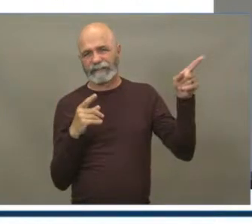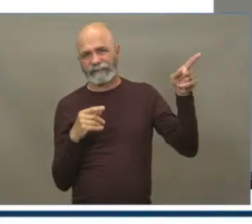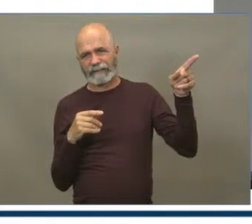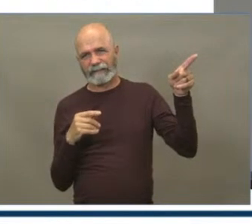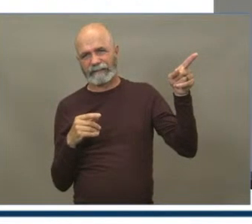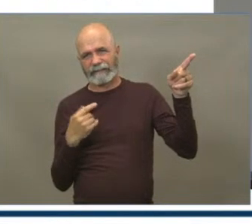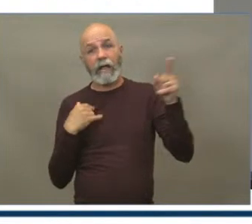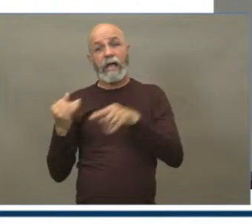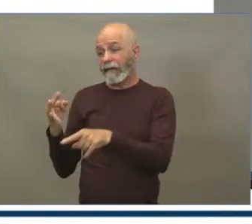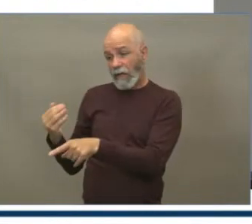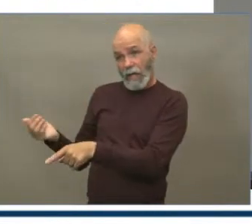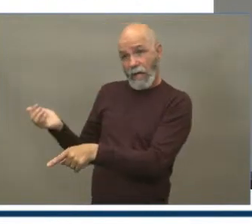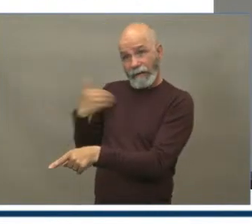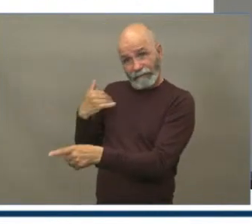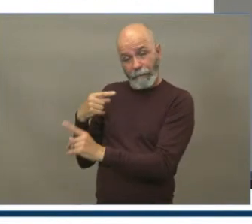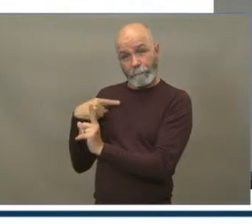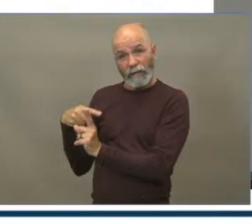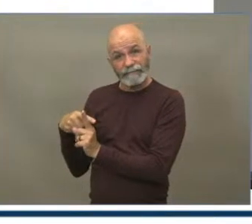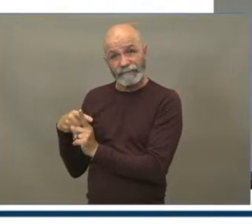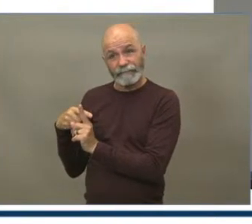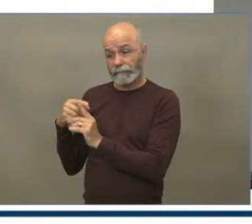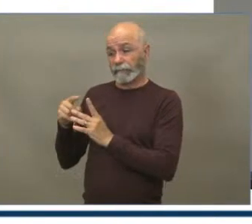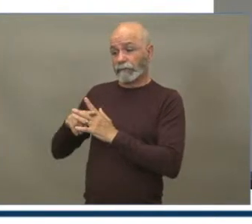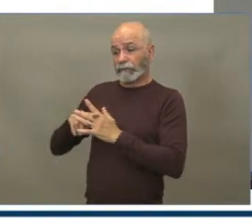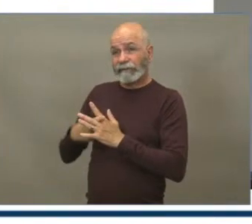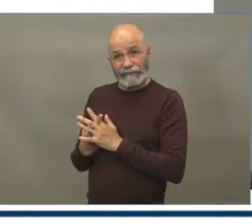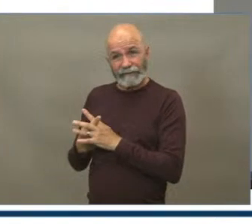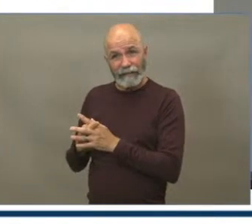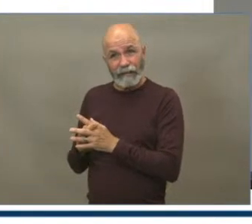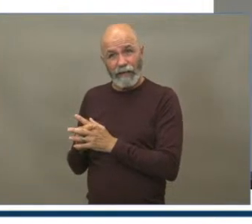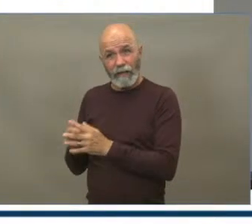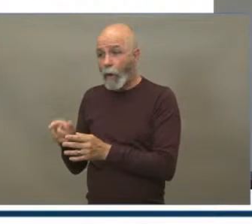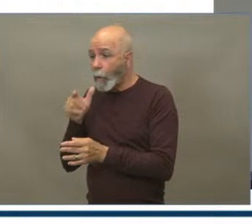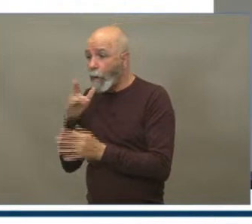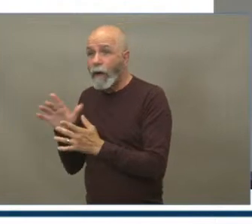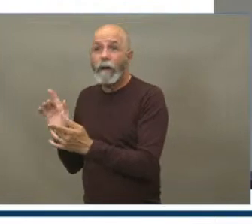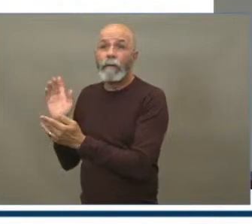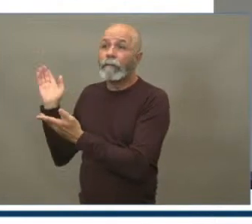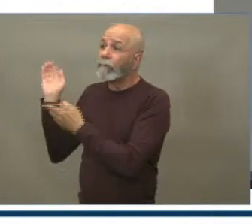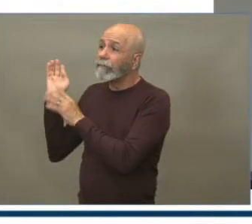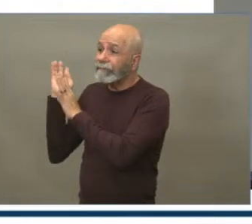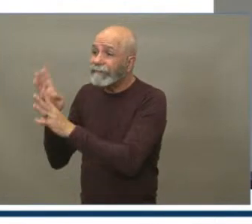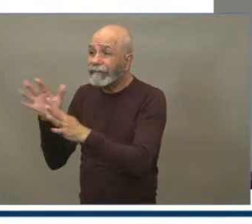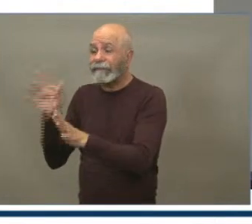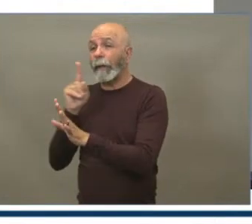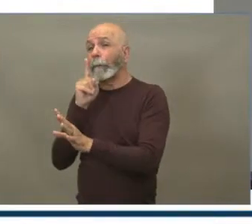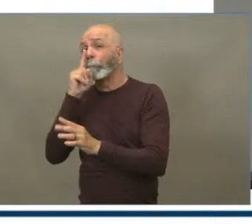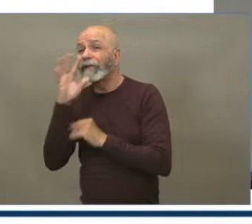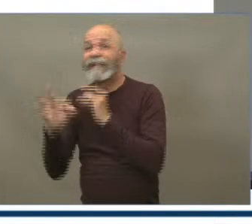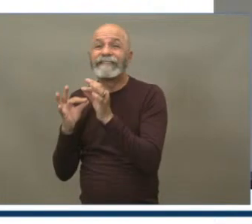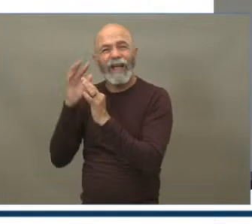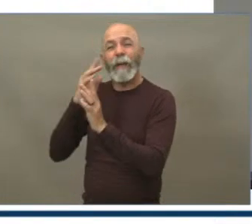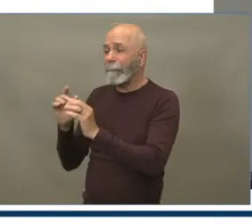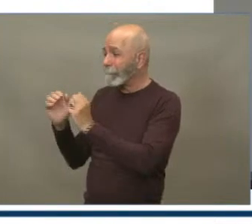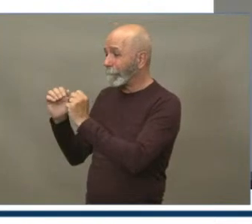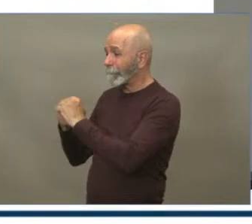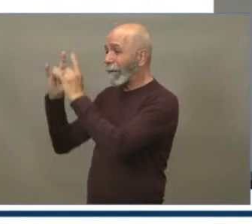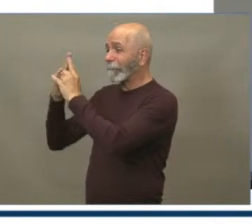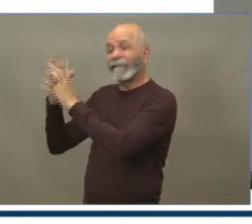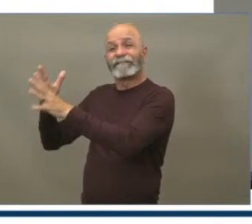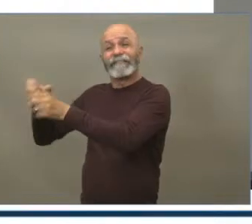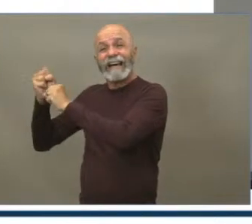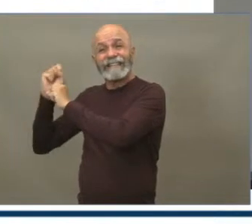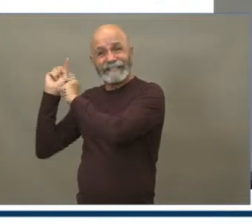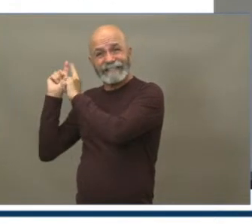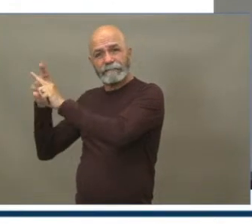the rapid testing is actually not the test we need. We need people to get PCR. So we support child cares with testing,